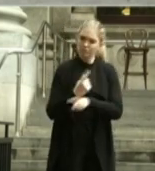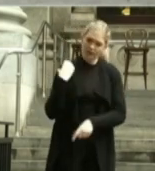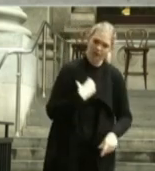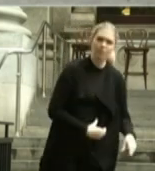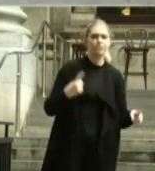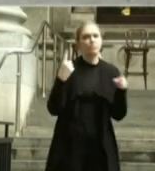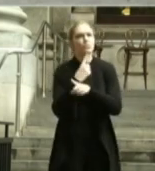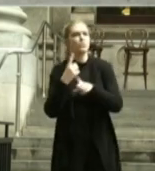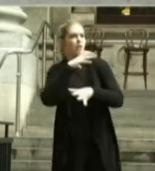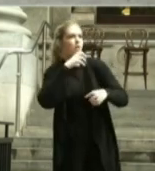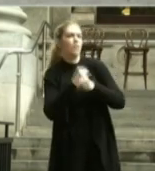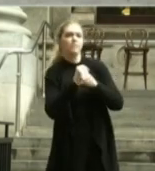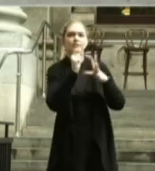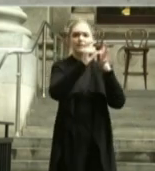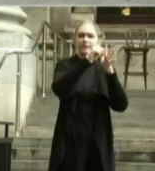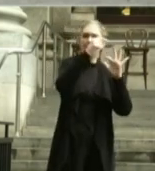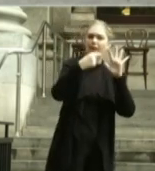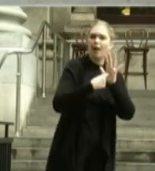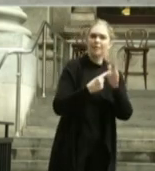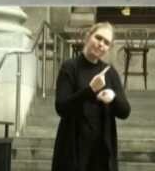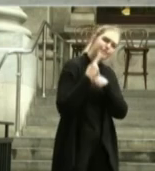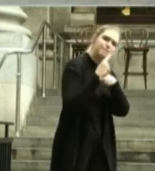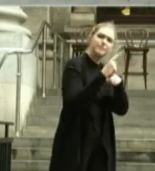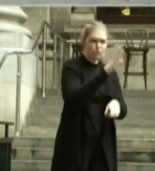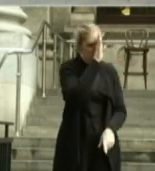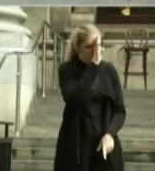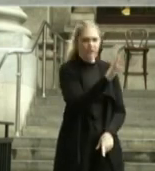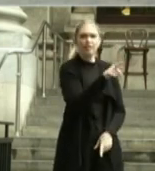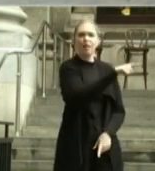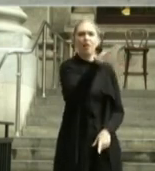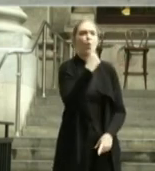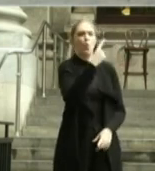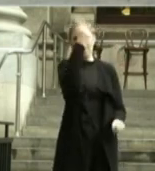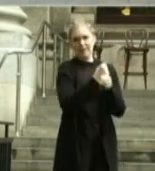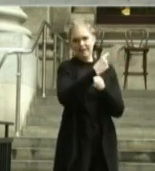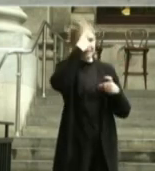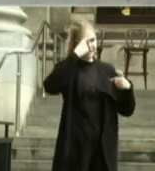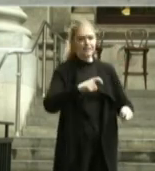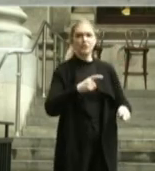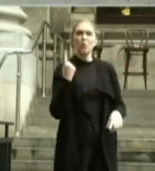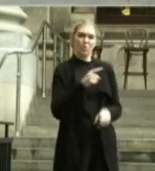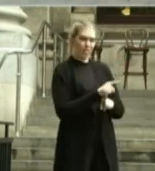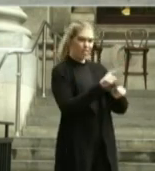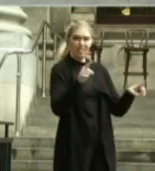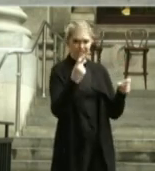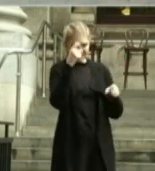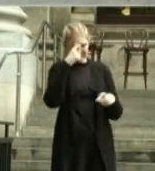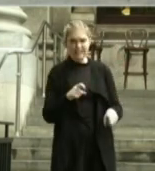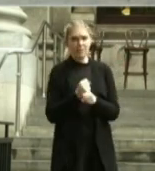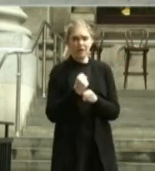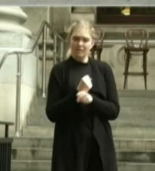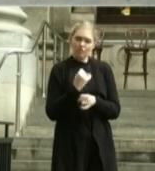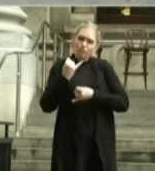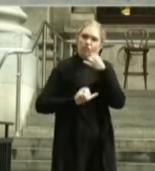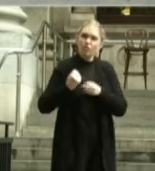to speak to the government departments, to speak directly to the decision makers who've so often struggled to make meaningful change.